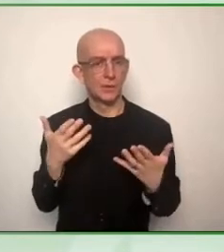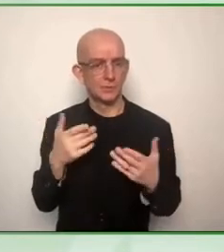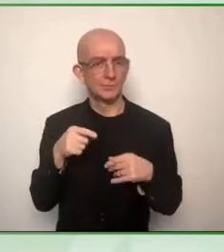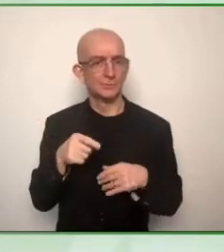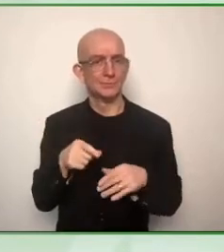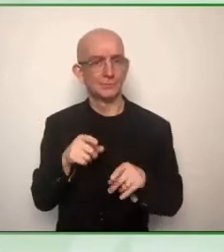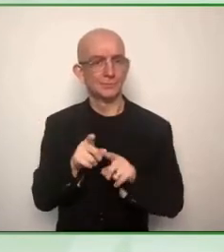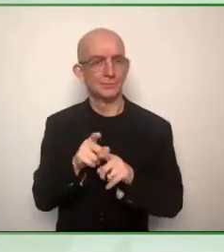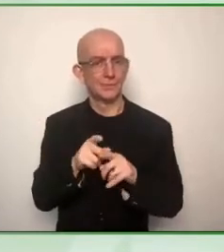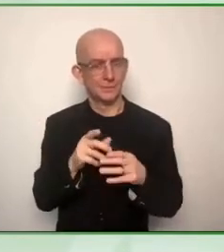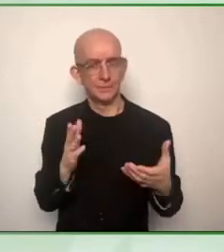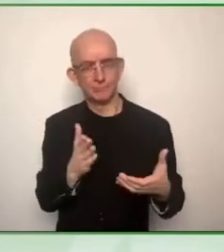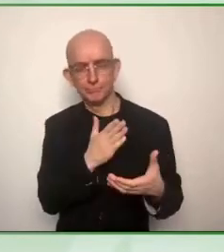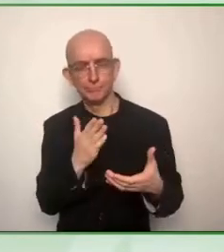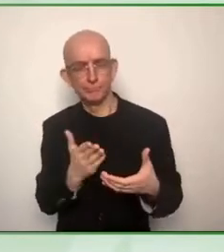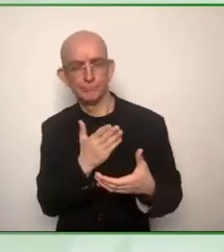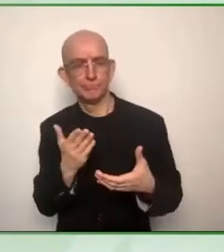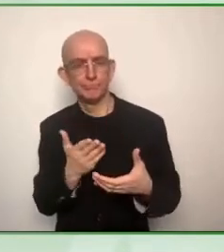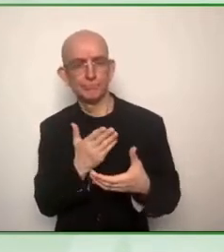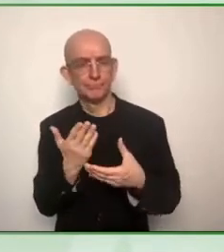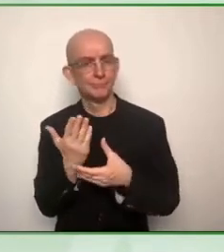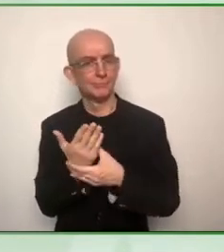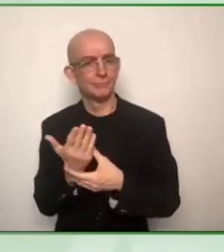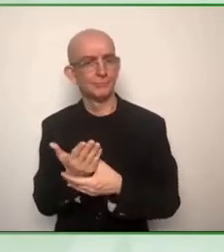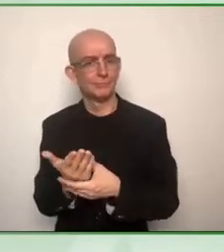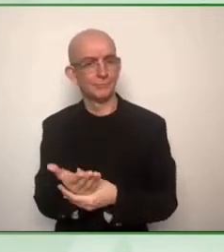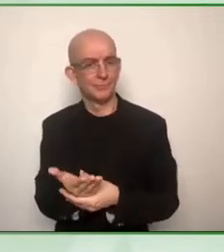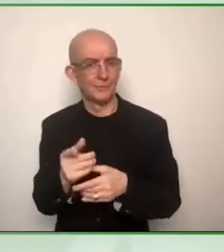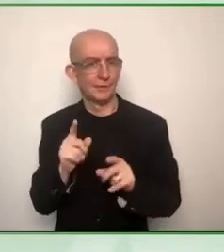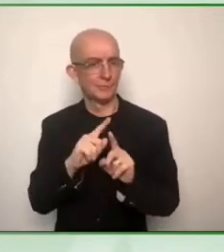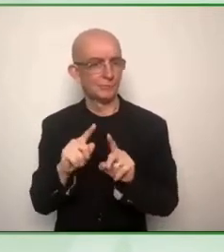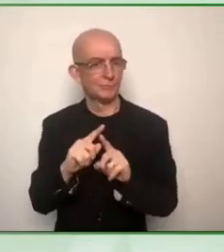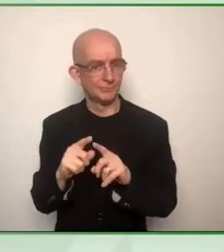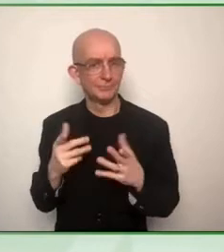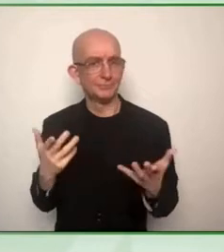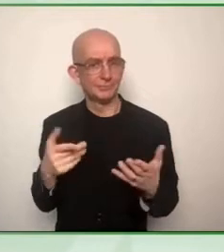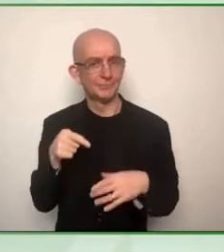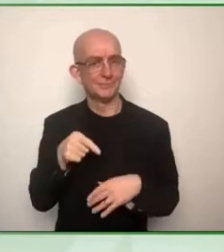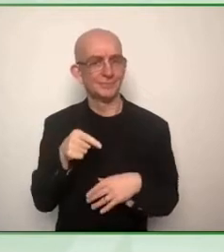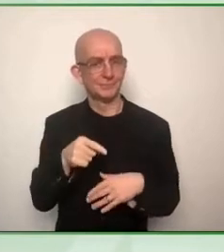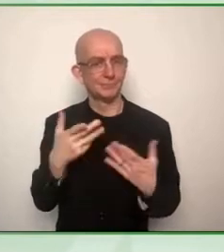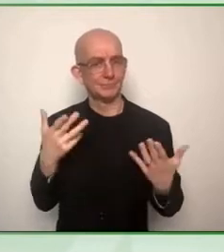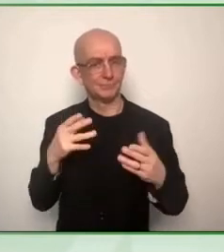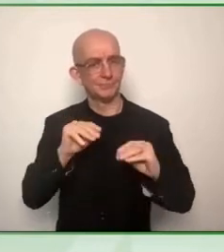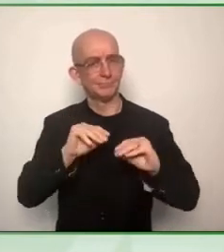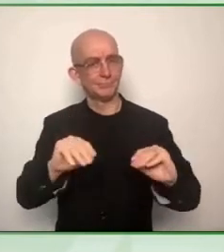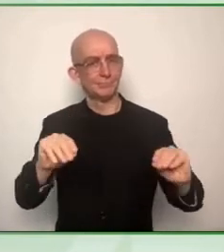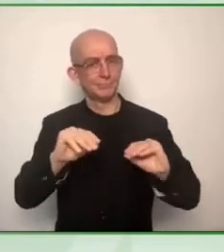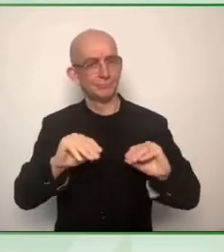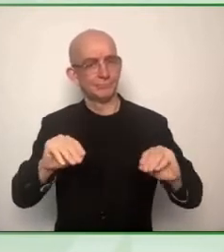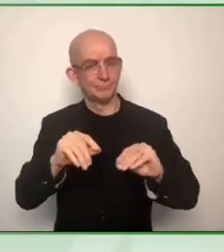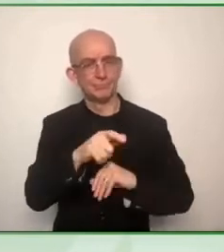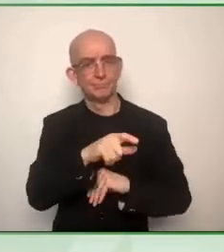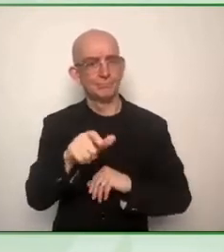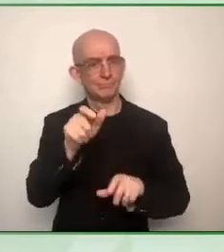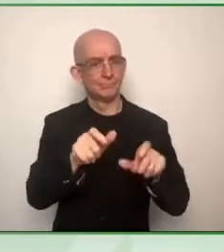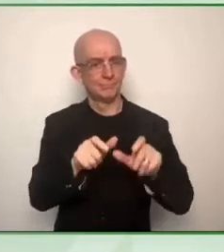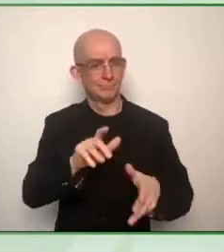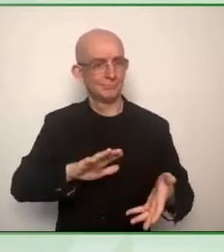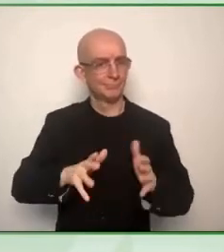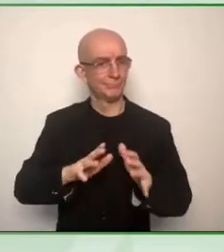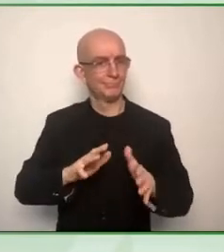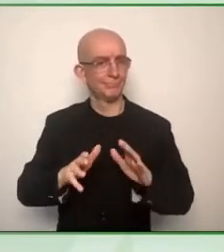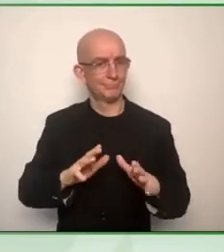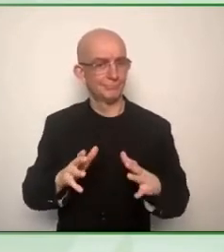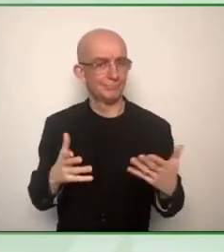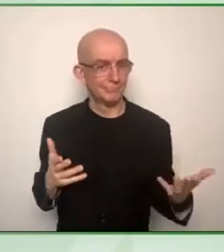for organizational content, making content available to people who are deaf in their terms, you know, within